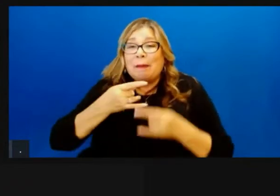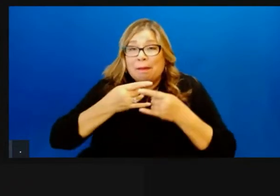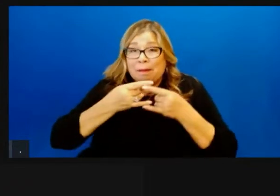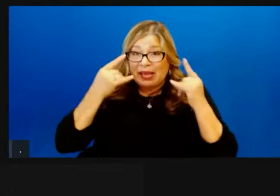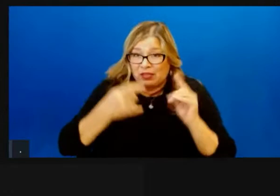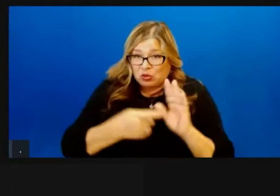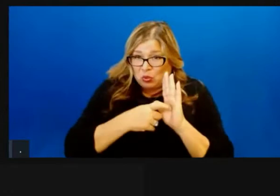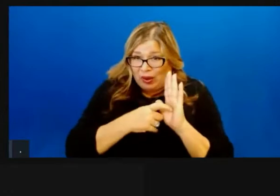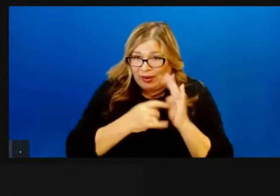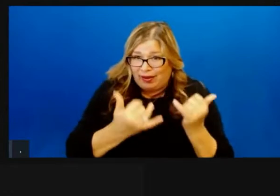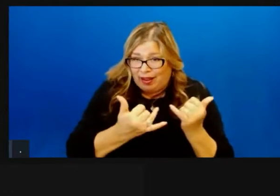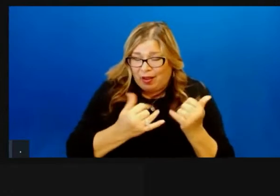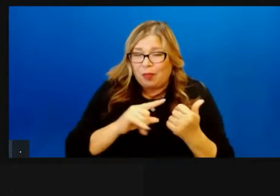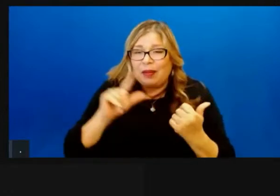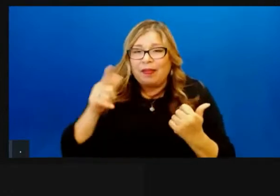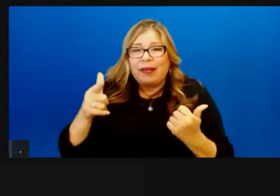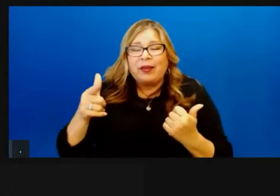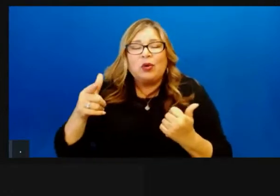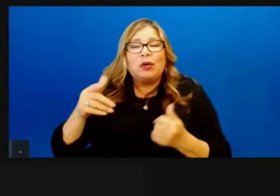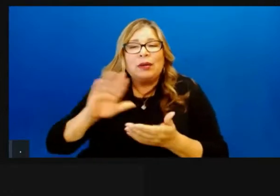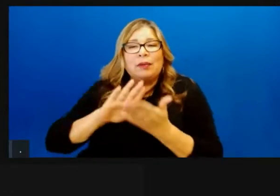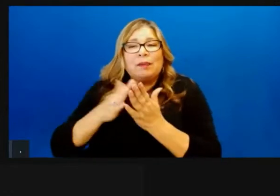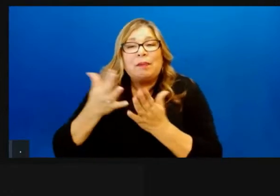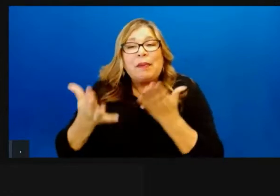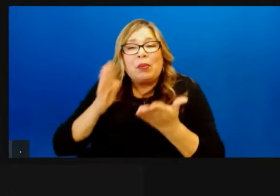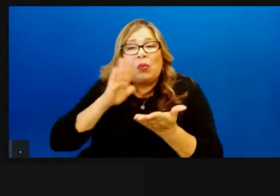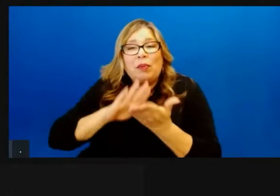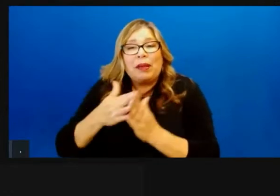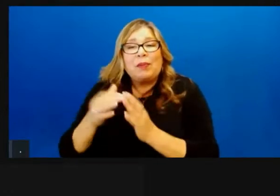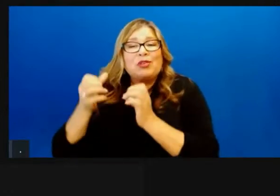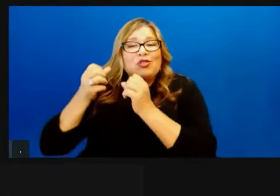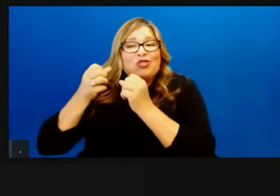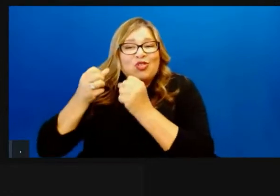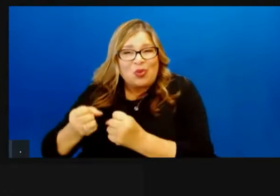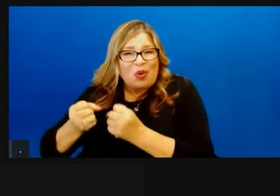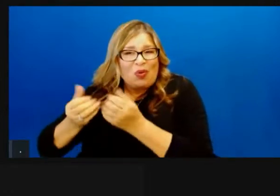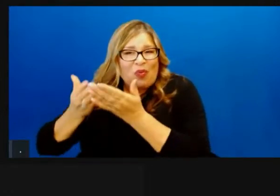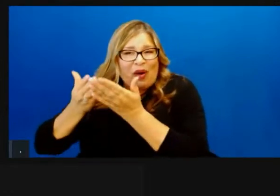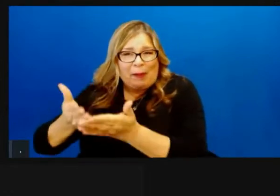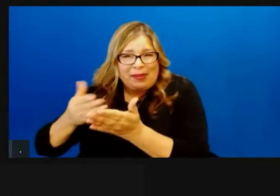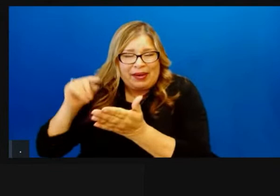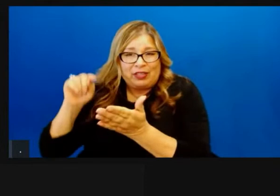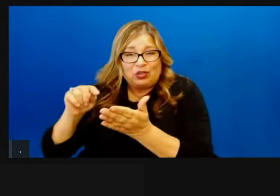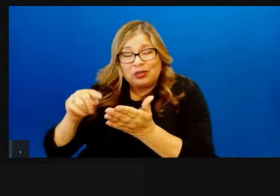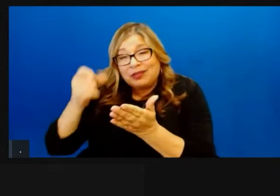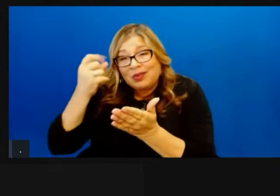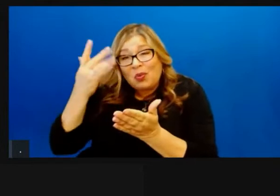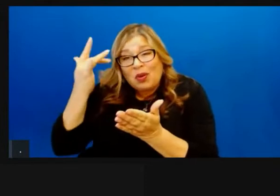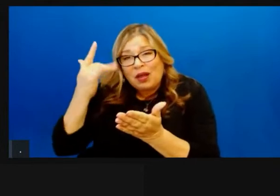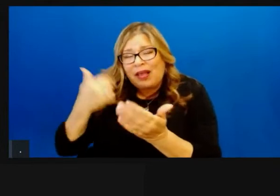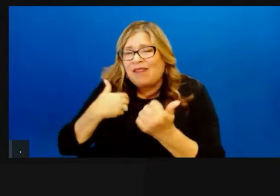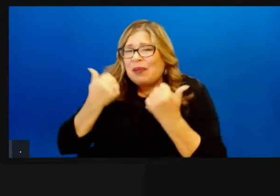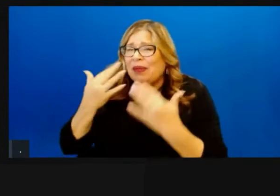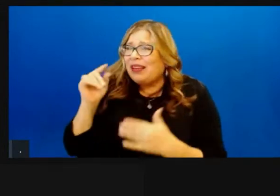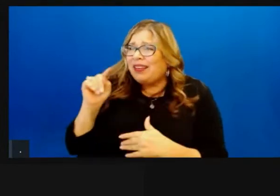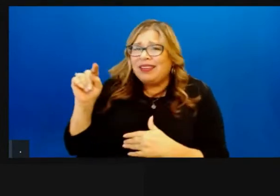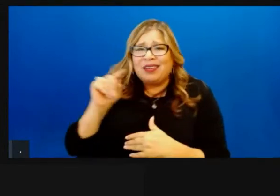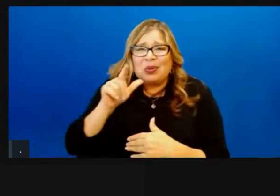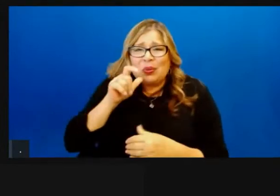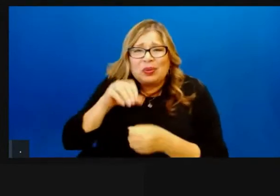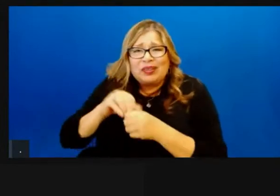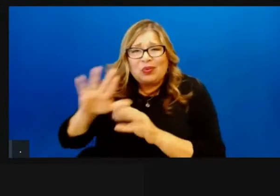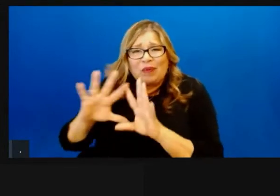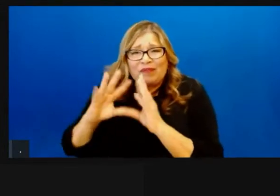Californians, and many know who they are with underlying conditions, who have vulnerable individuals in their families and